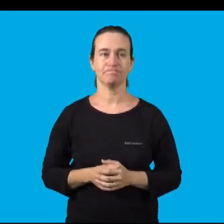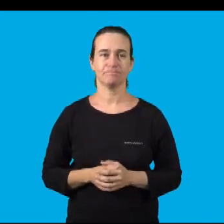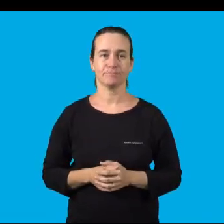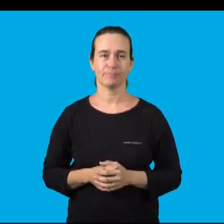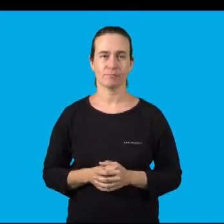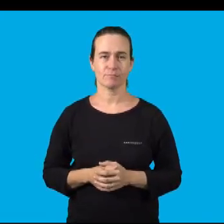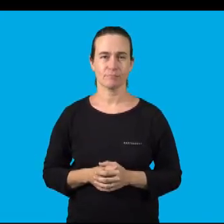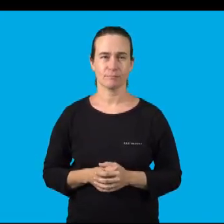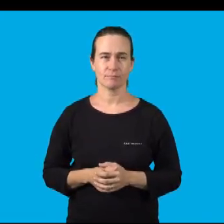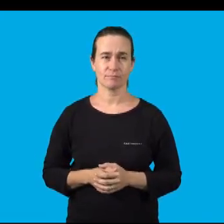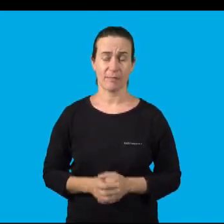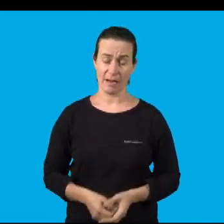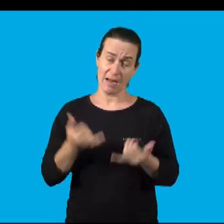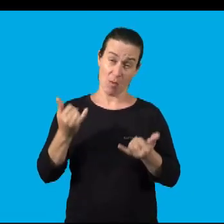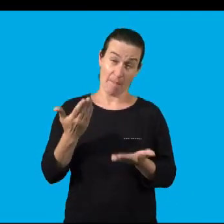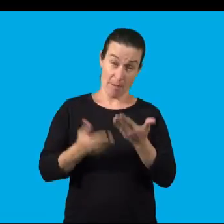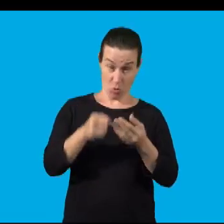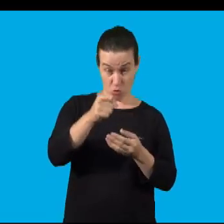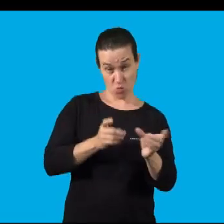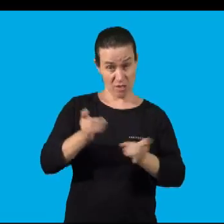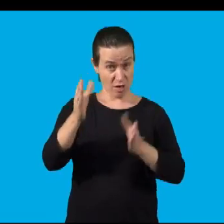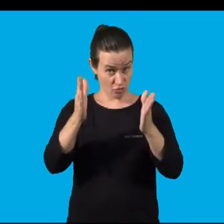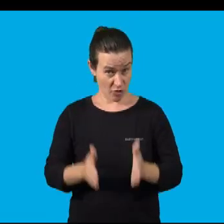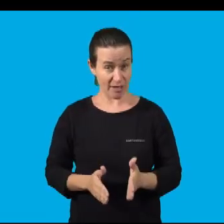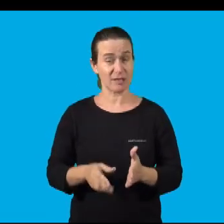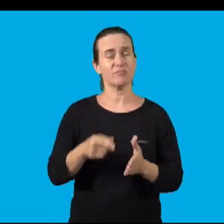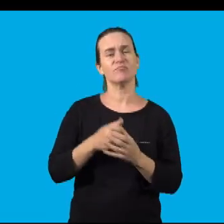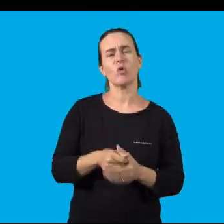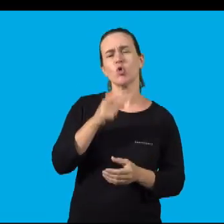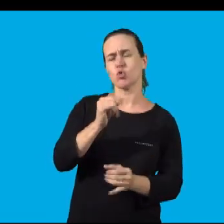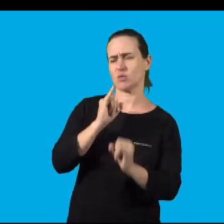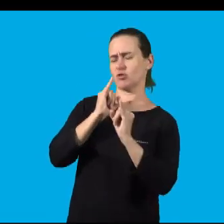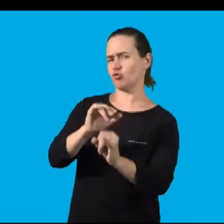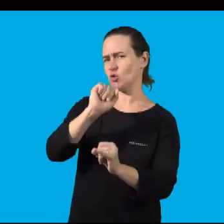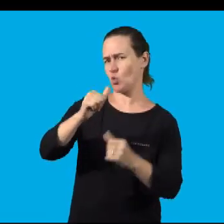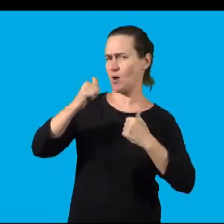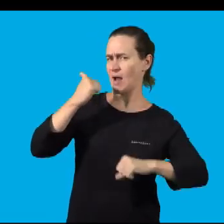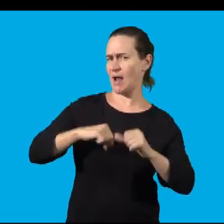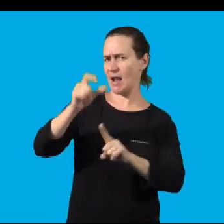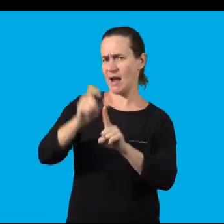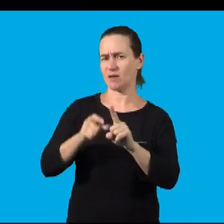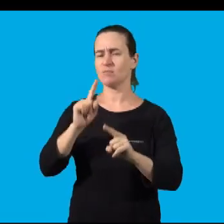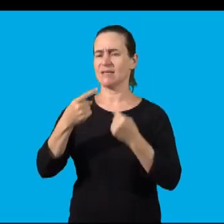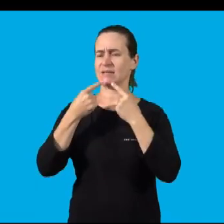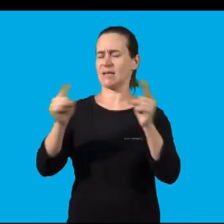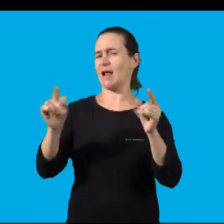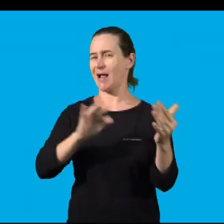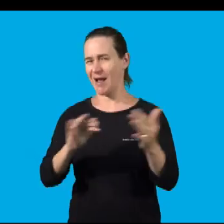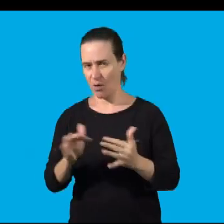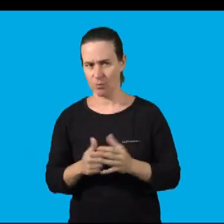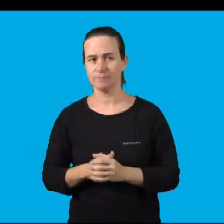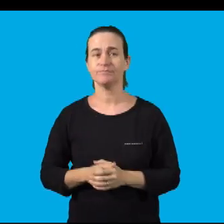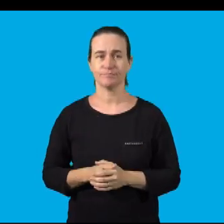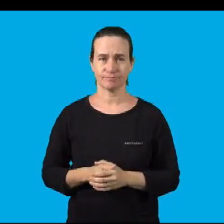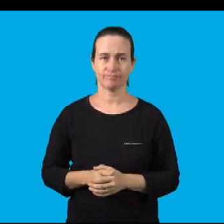Now, if you were the director of a production of Othello, how would you instruct the actor to deliver these lines? So we'll